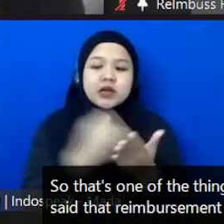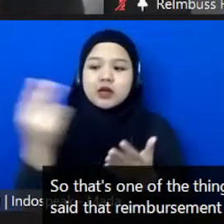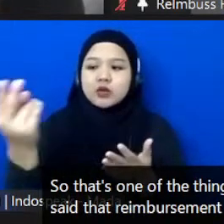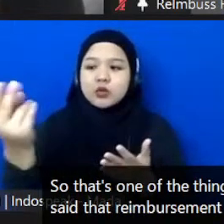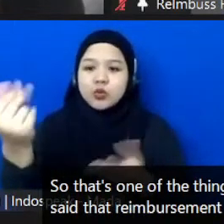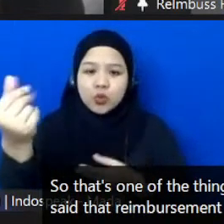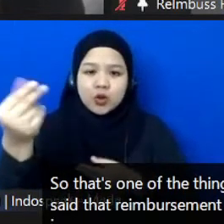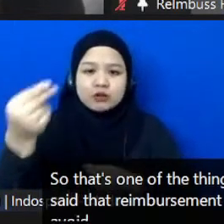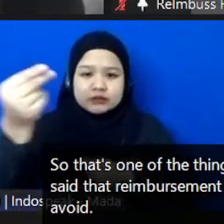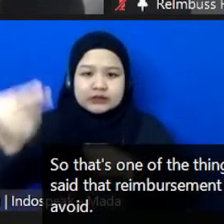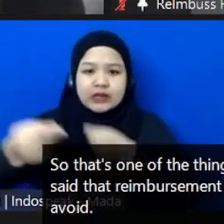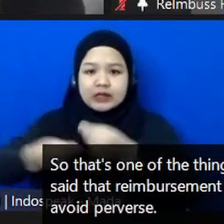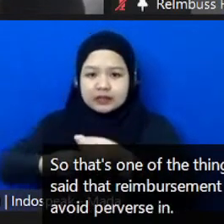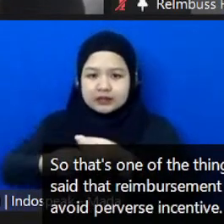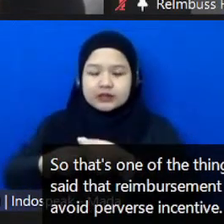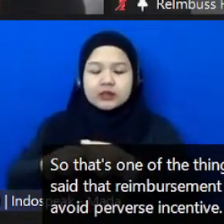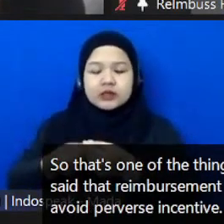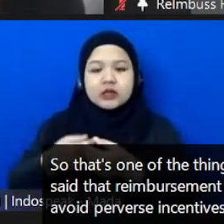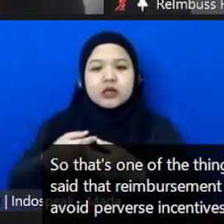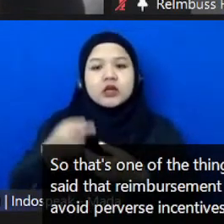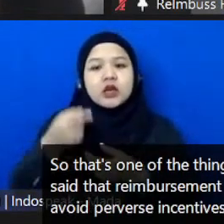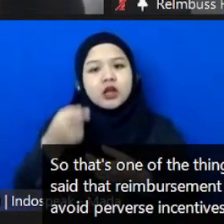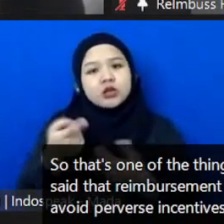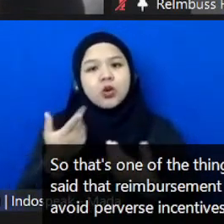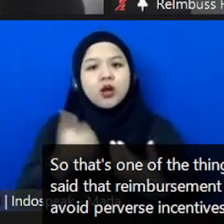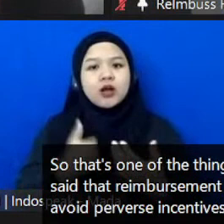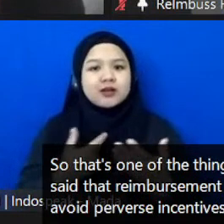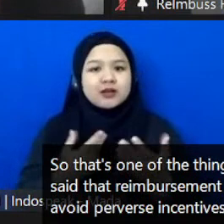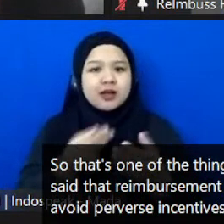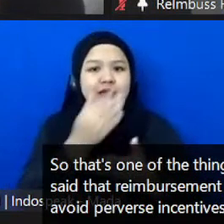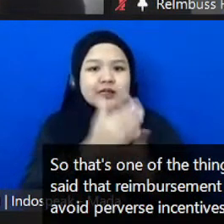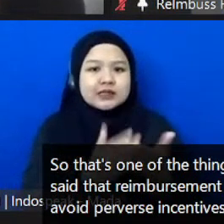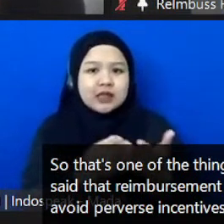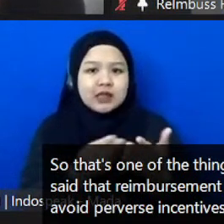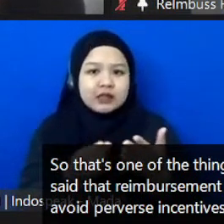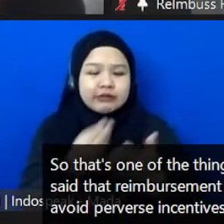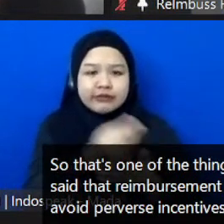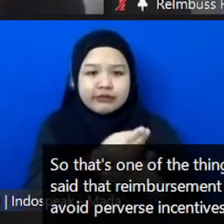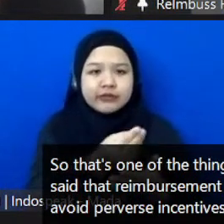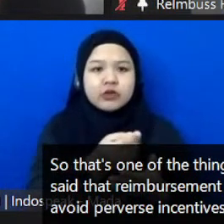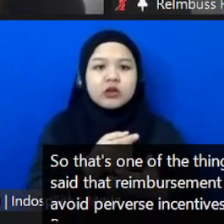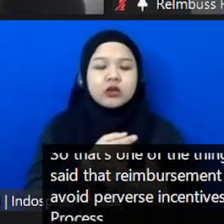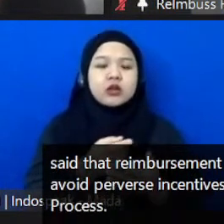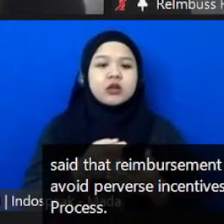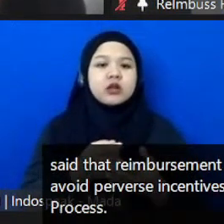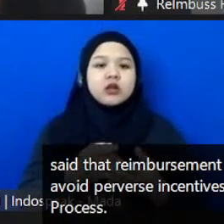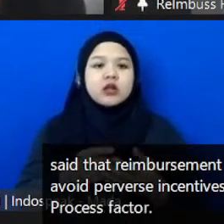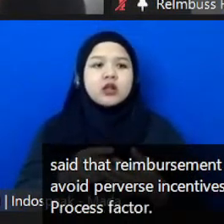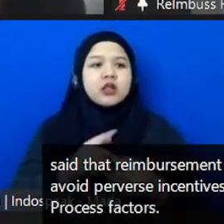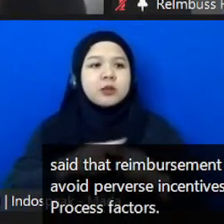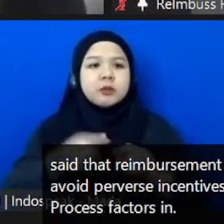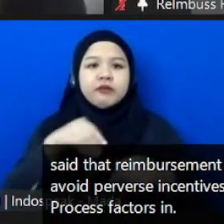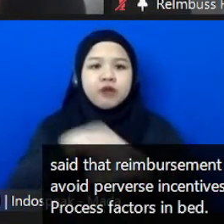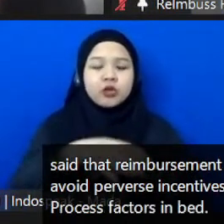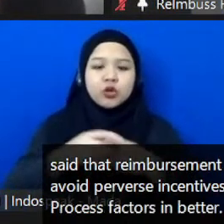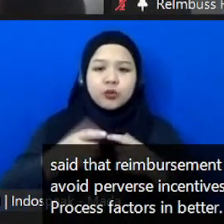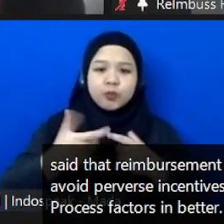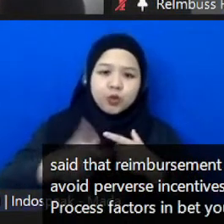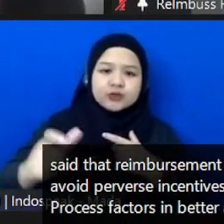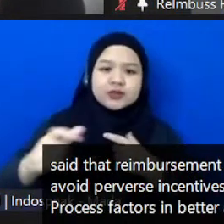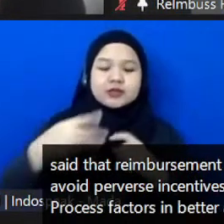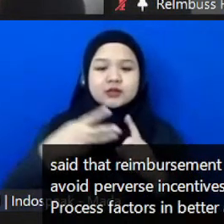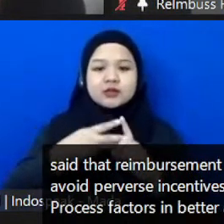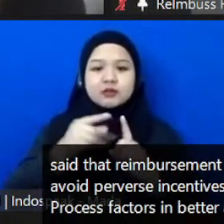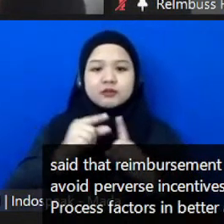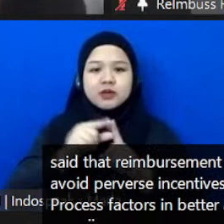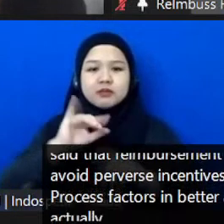adequate to avoid perverse incentives. So in this case, it's the process factors in BPJS, which sometimes